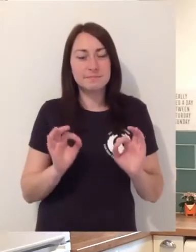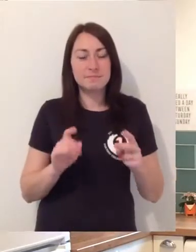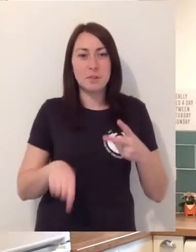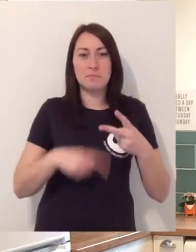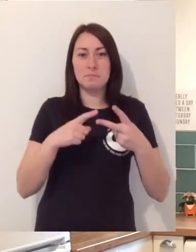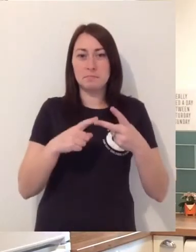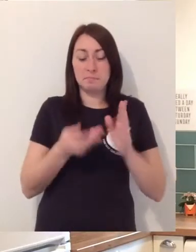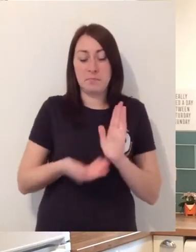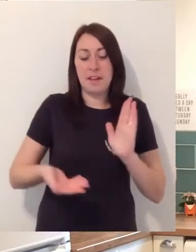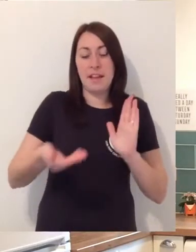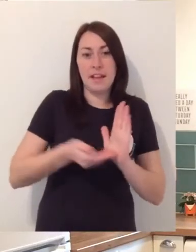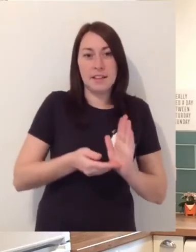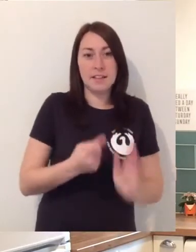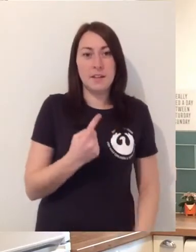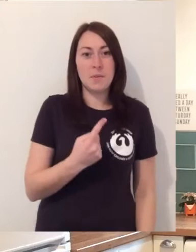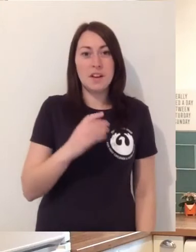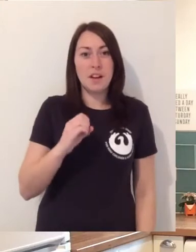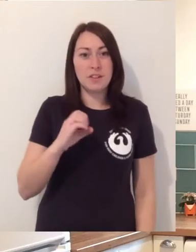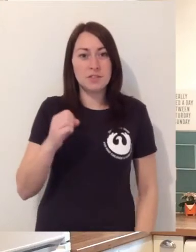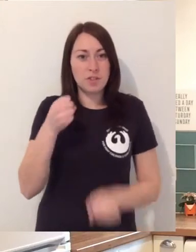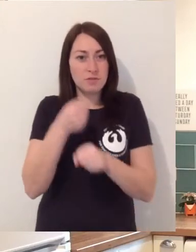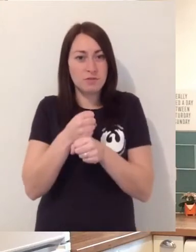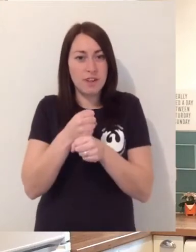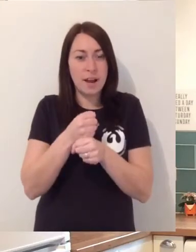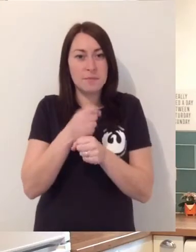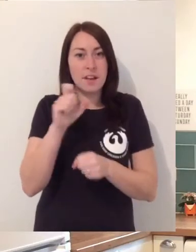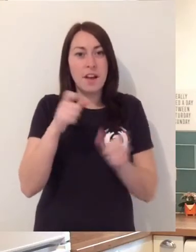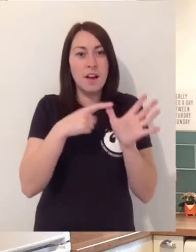Perfect, and to that we're going to add 100 grams of caster sugar.